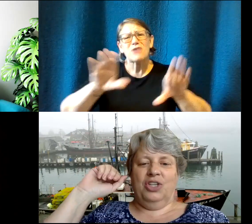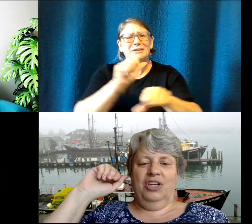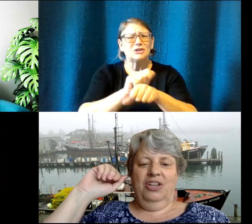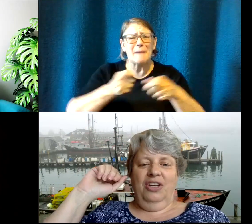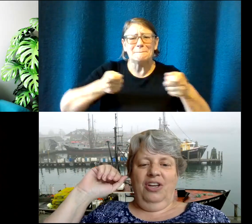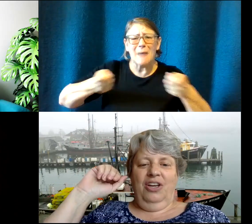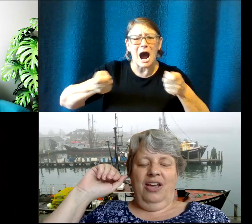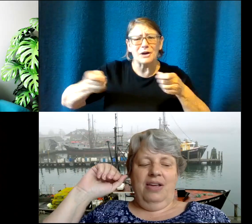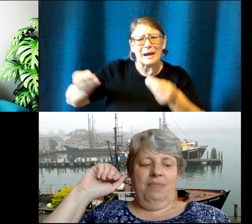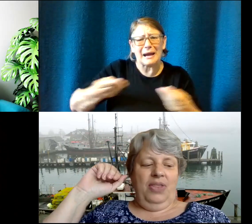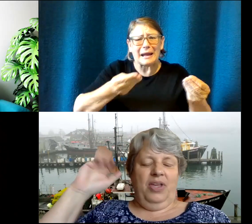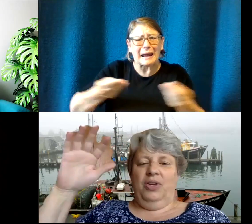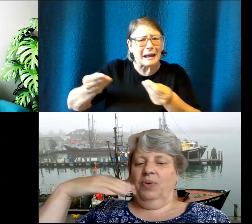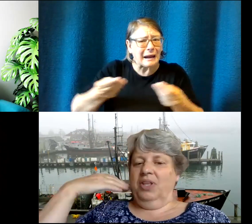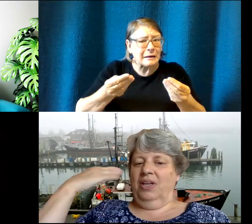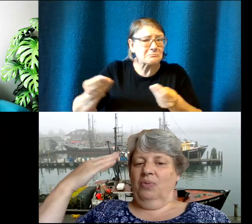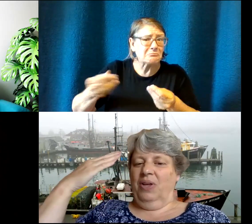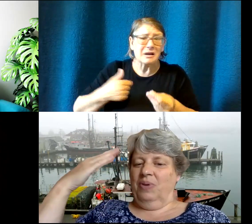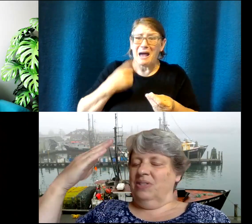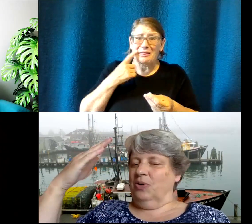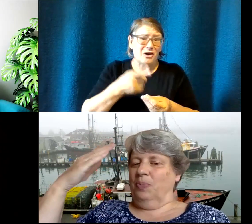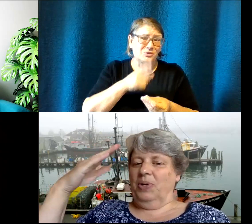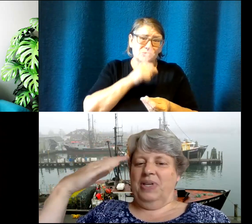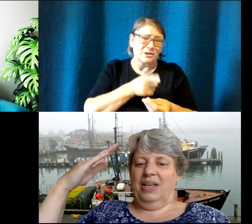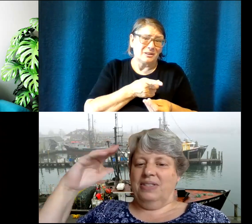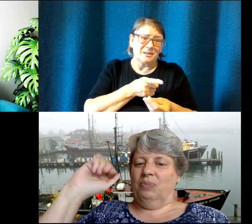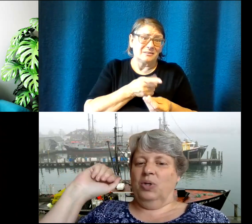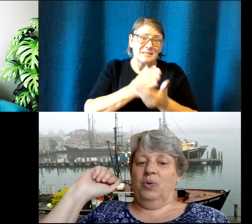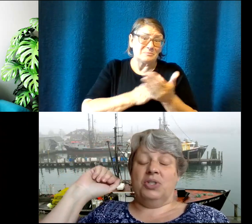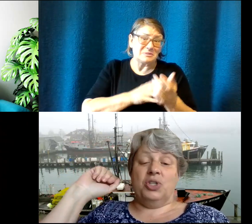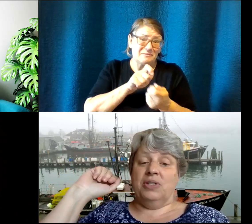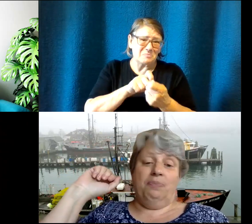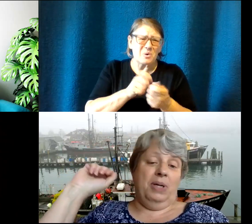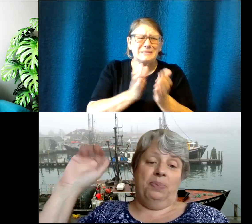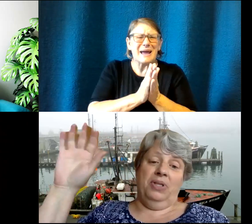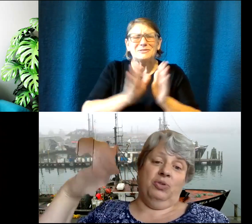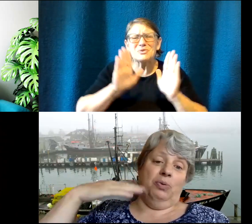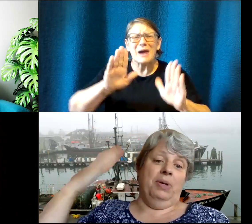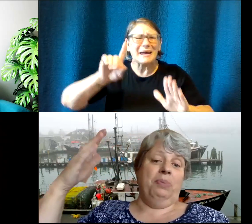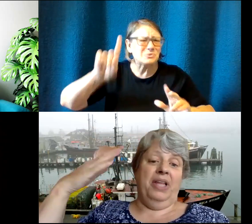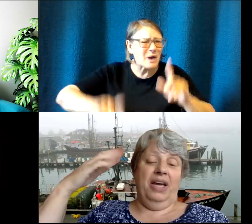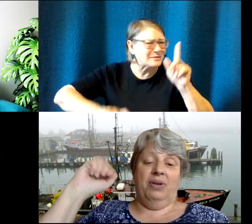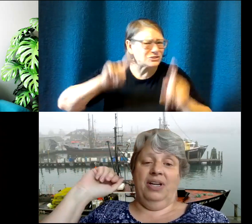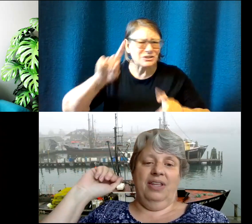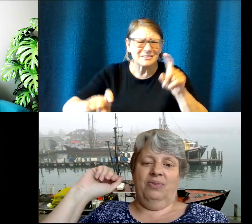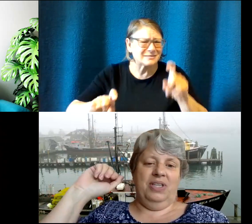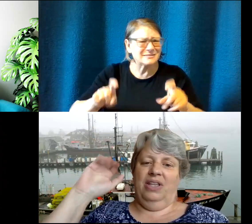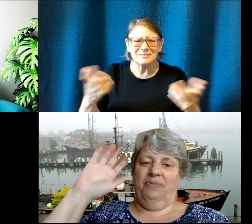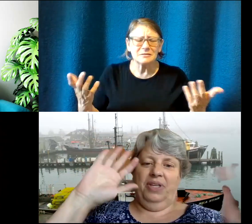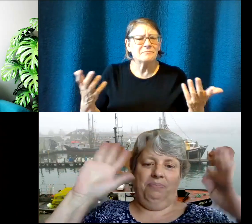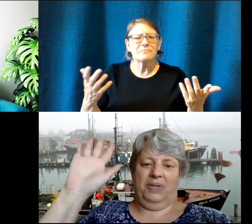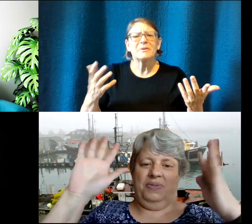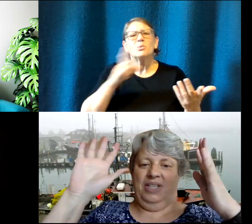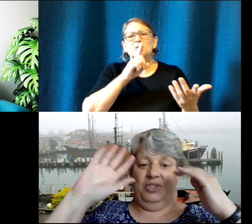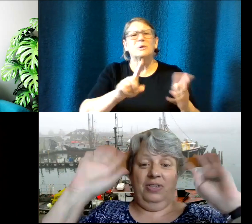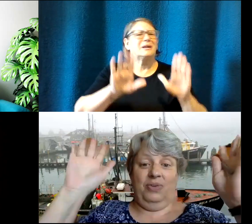and I thought you really at certain points asked some good questions of people and drew people out, and it was a